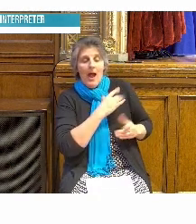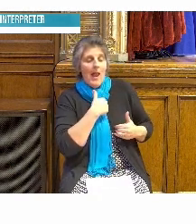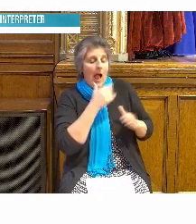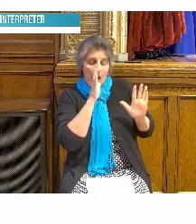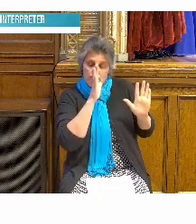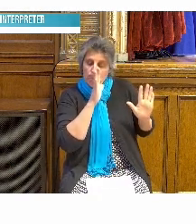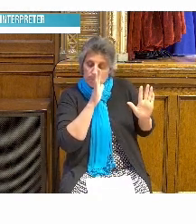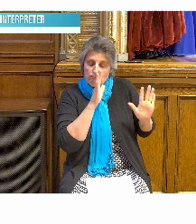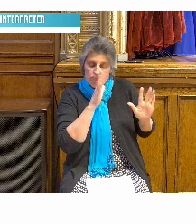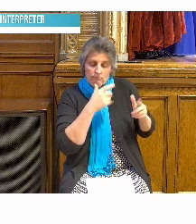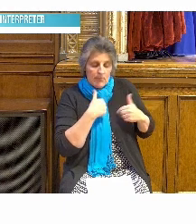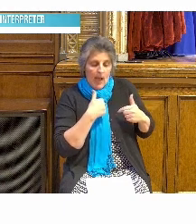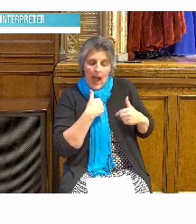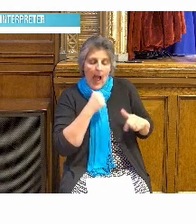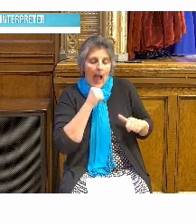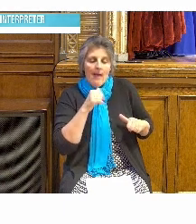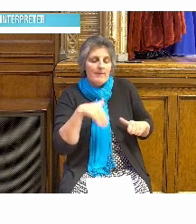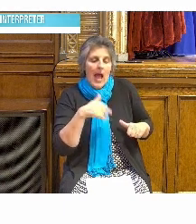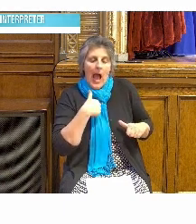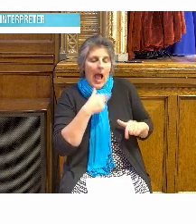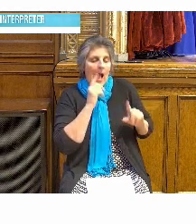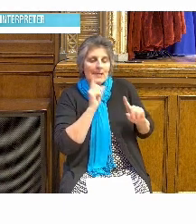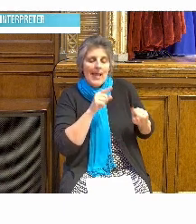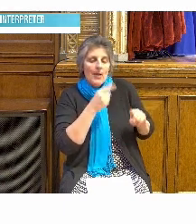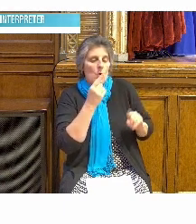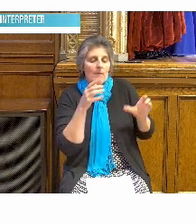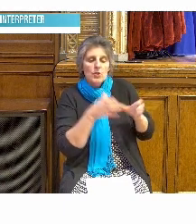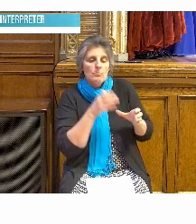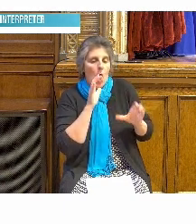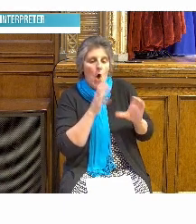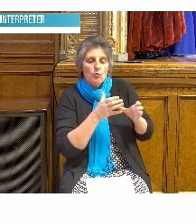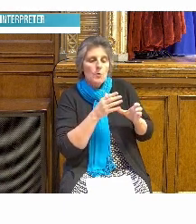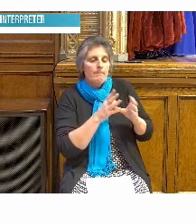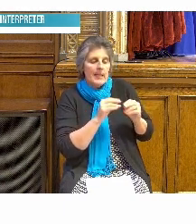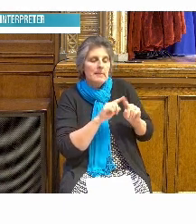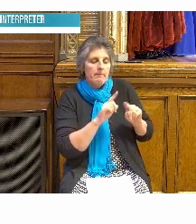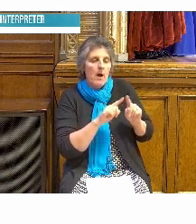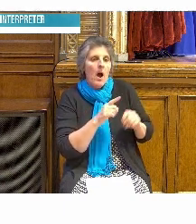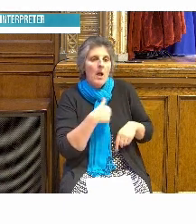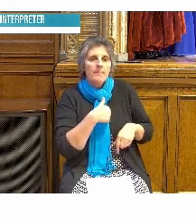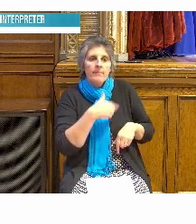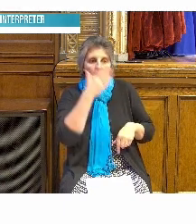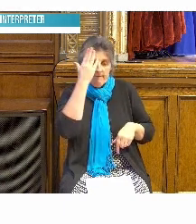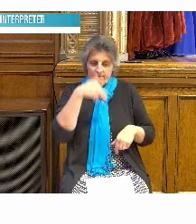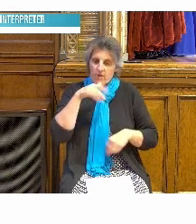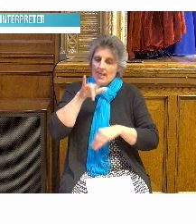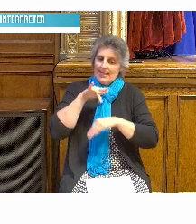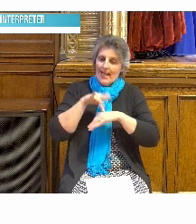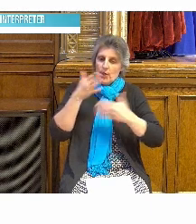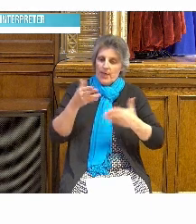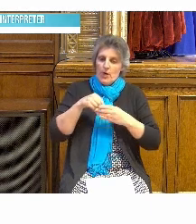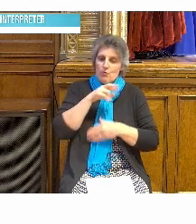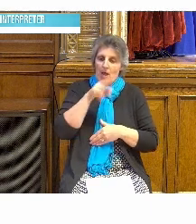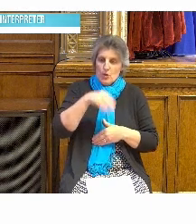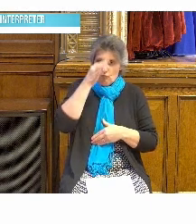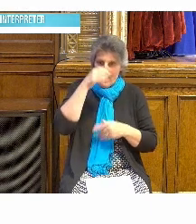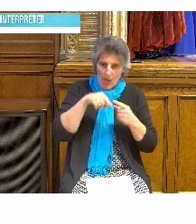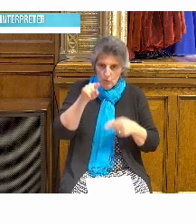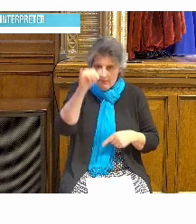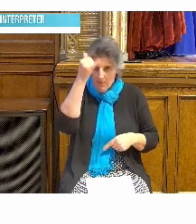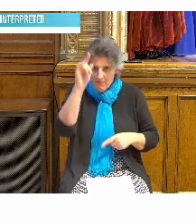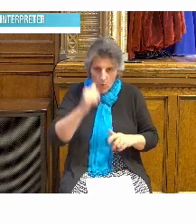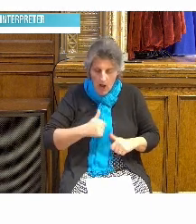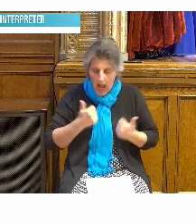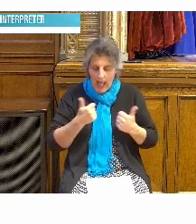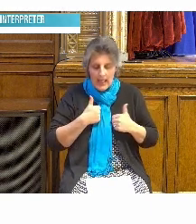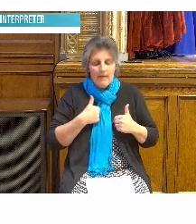it. I have not attended one of the small group meetings, but front and center here in Rochester, right down the street from Buffalo, where I live,